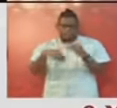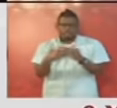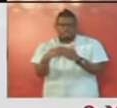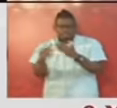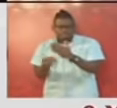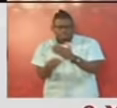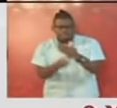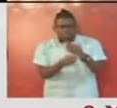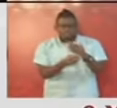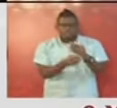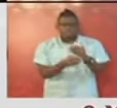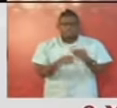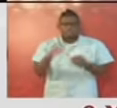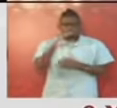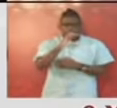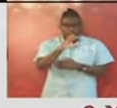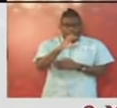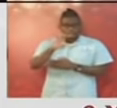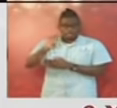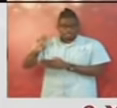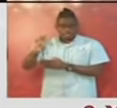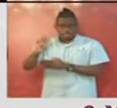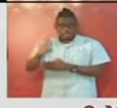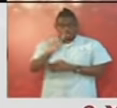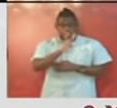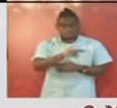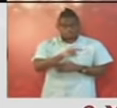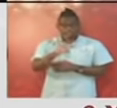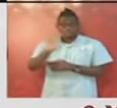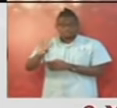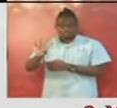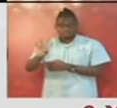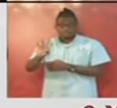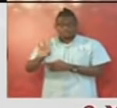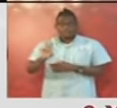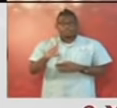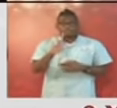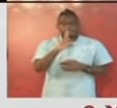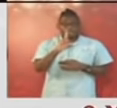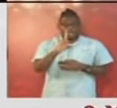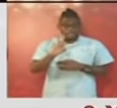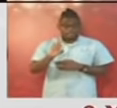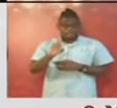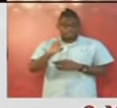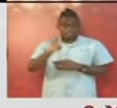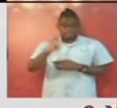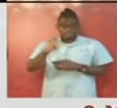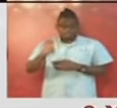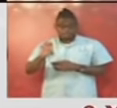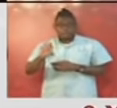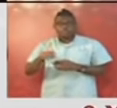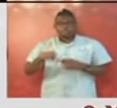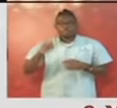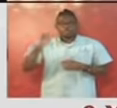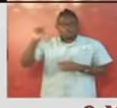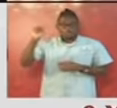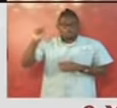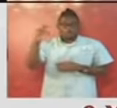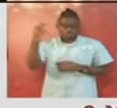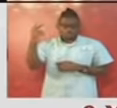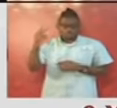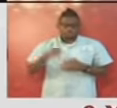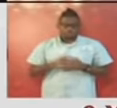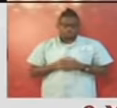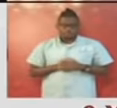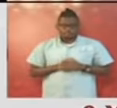At the Claxton Bay Correctional Facility, there are 27. At the UWI Day Bay Center, 12. And in Tobago, 2 persons. Lastly,